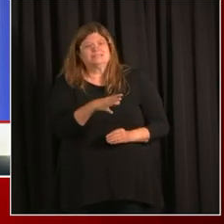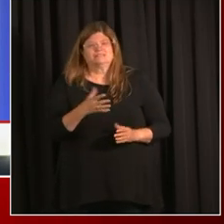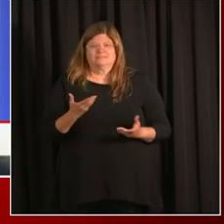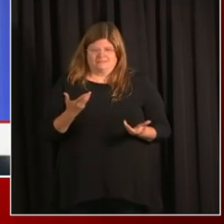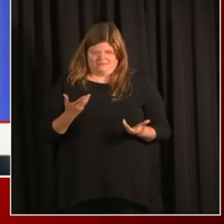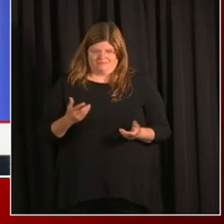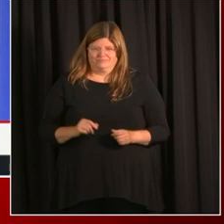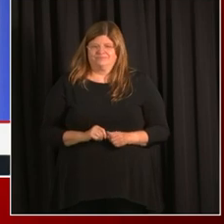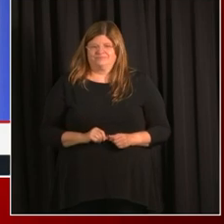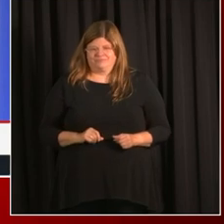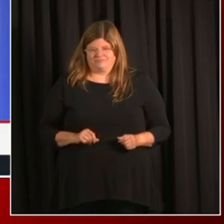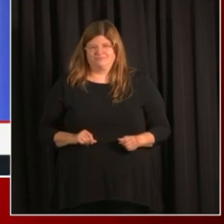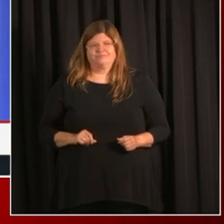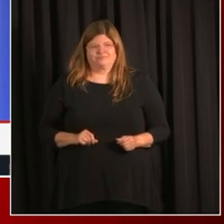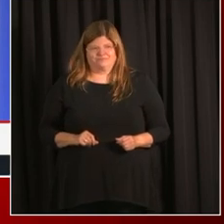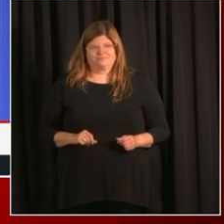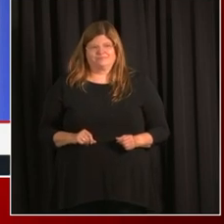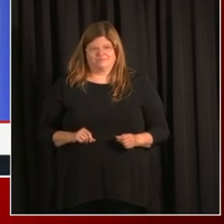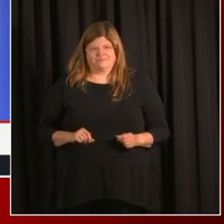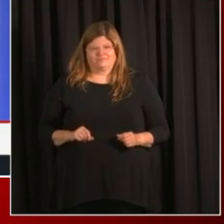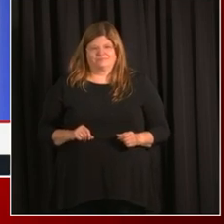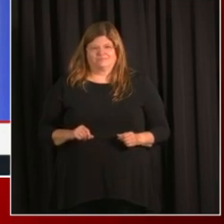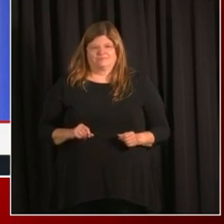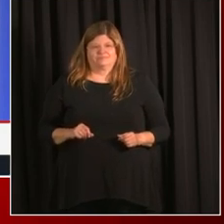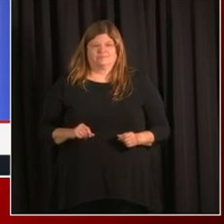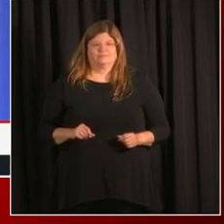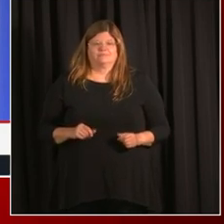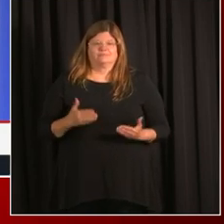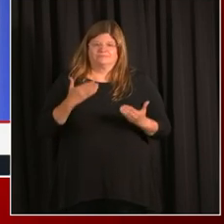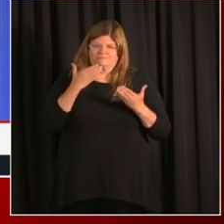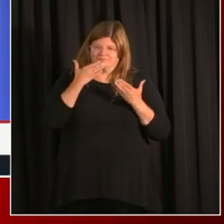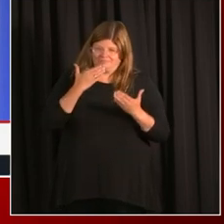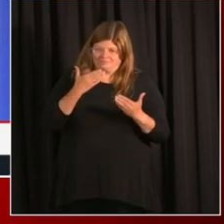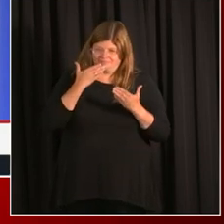feel free to send that information to the address